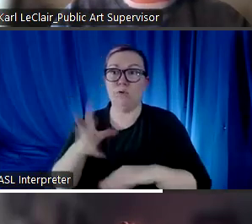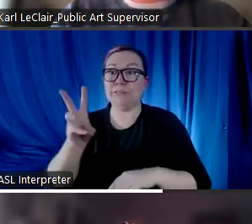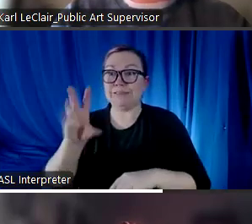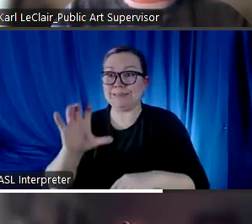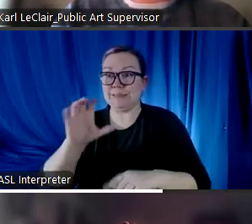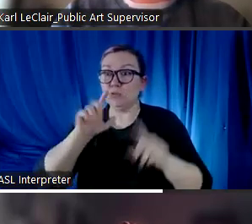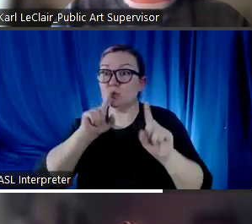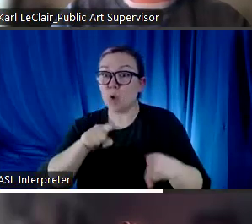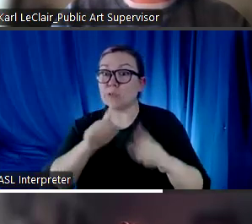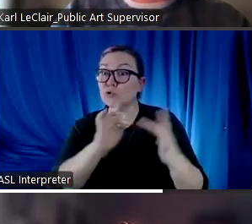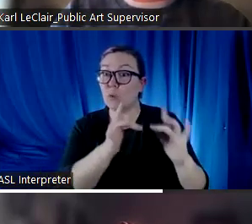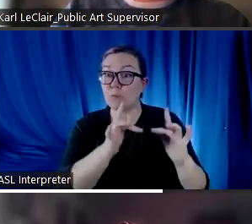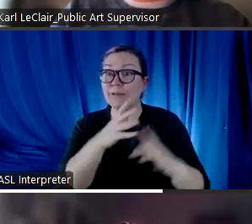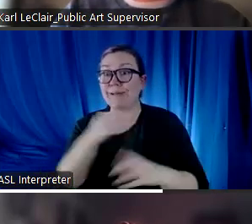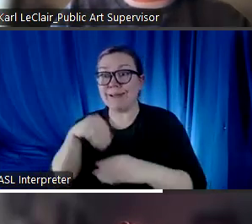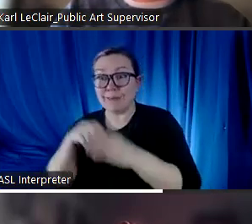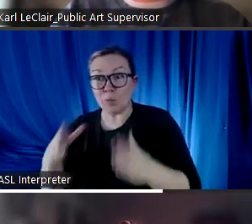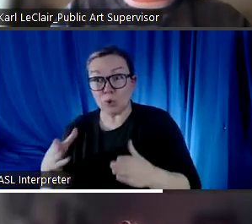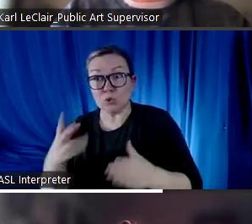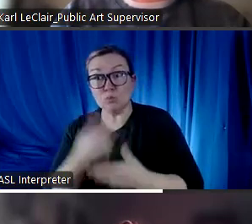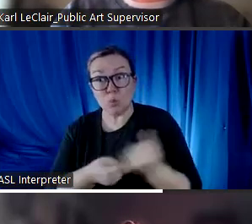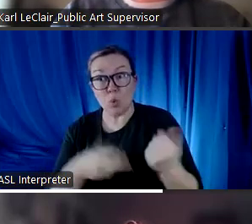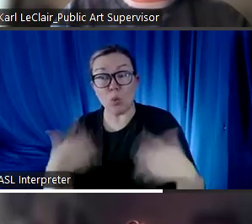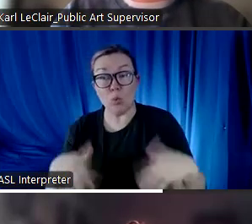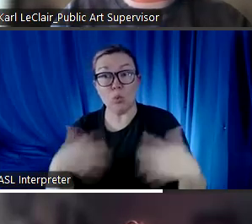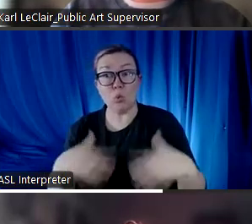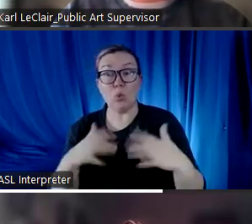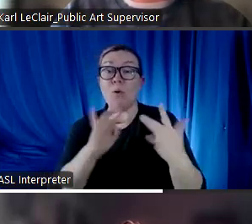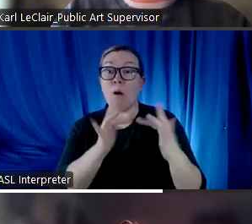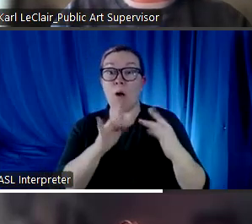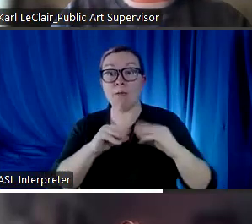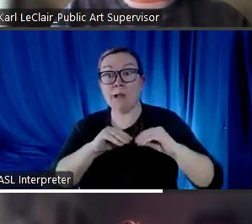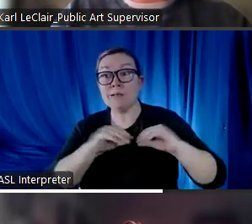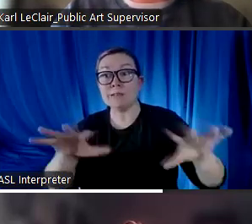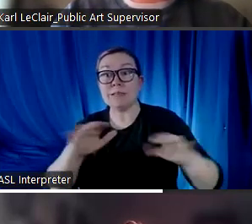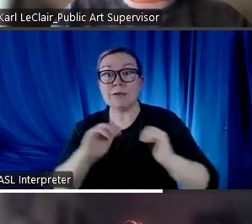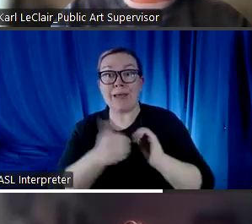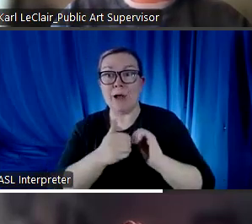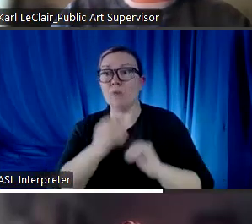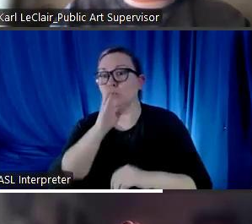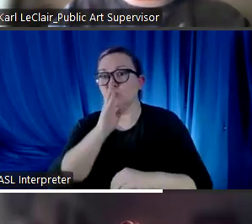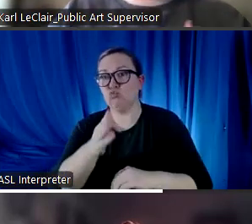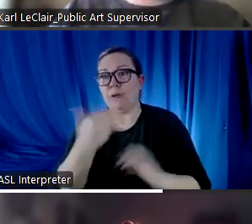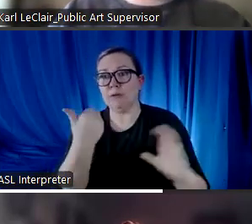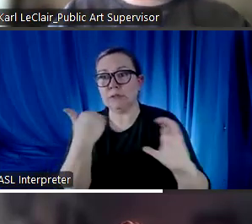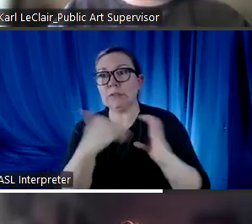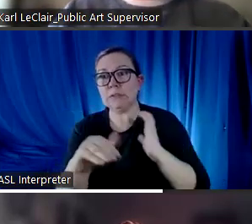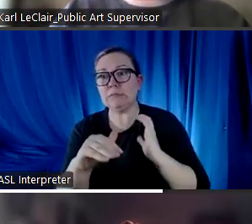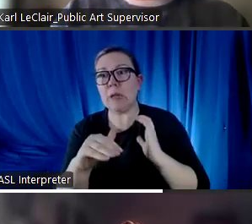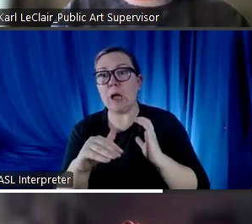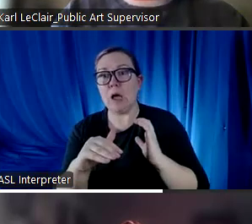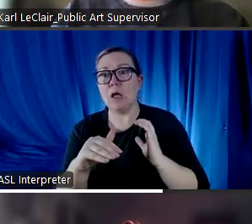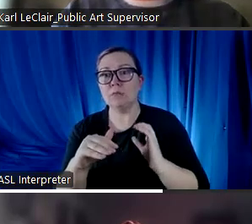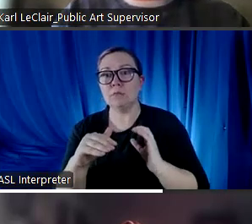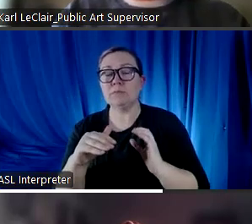the online and in-person. The online survey went out through direct mailers to a 1 mile